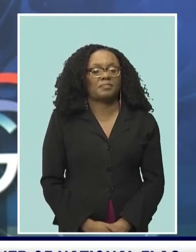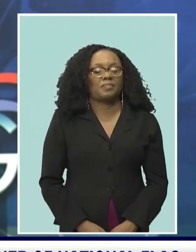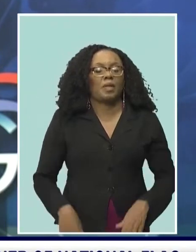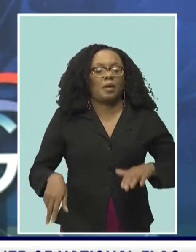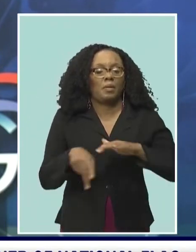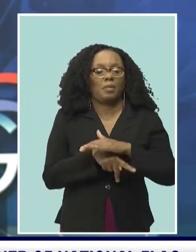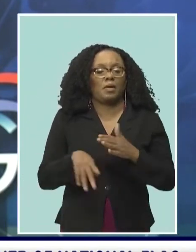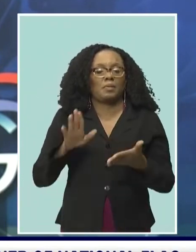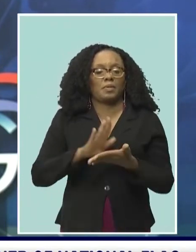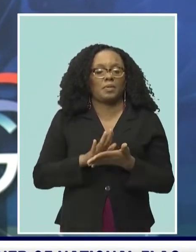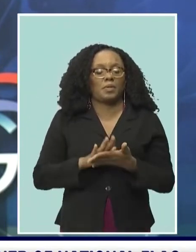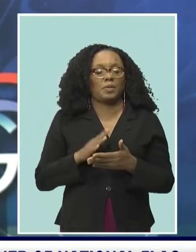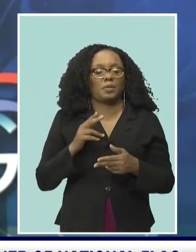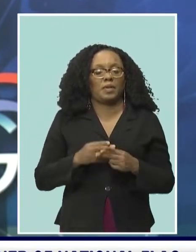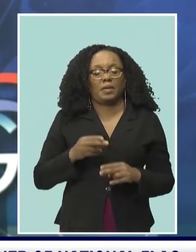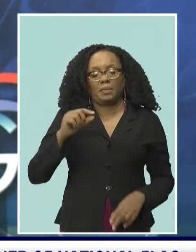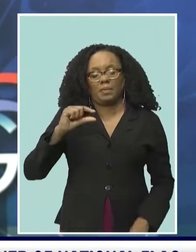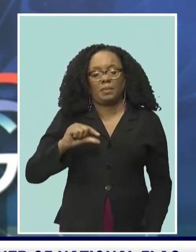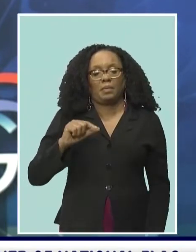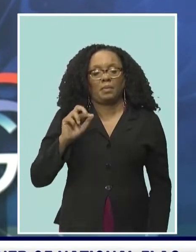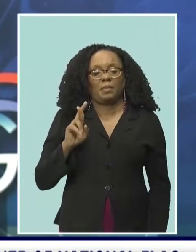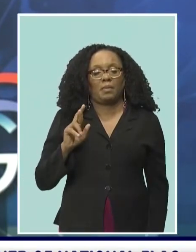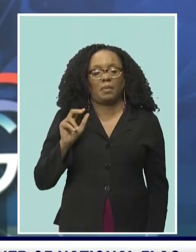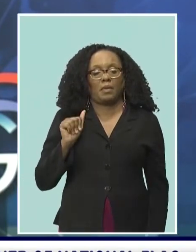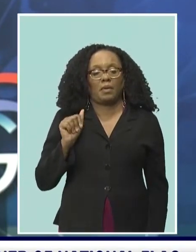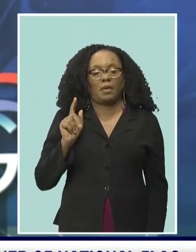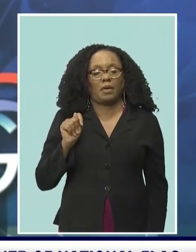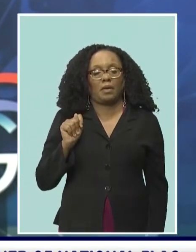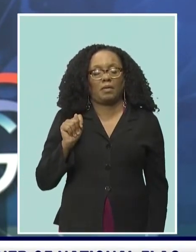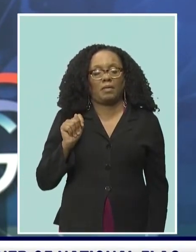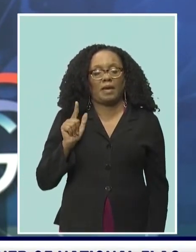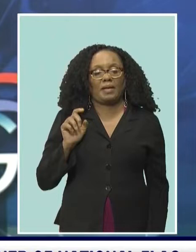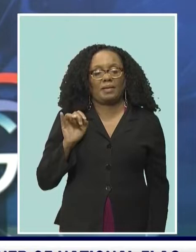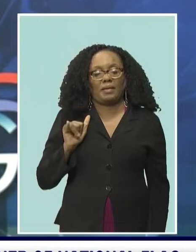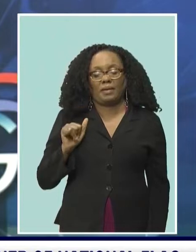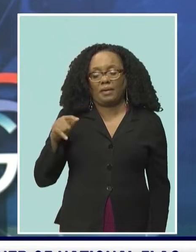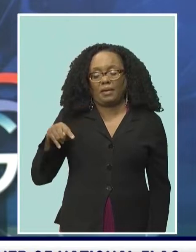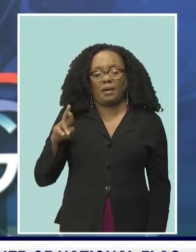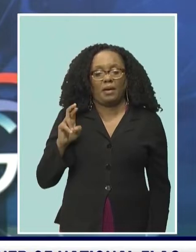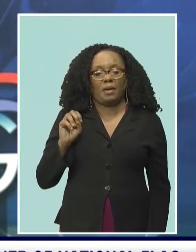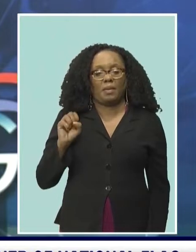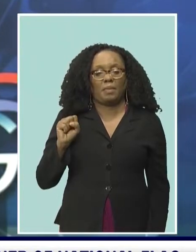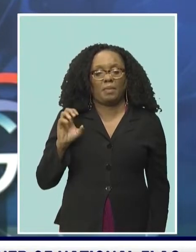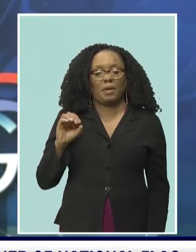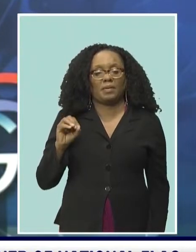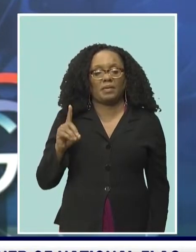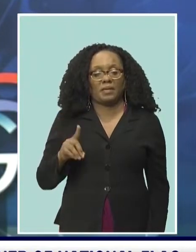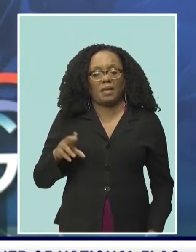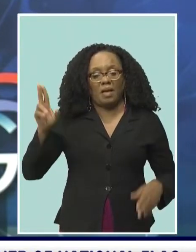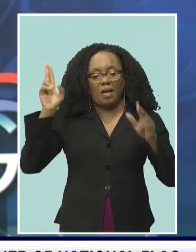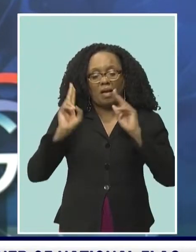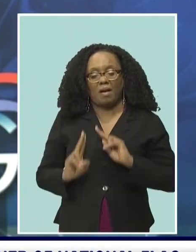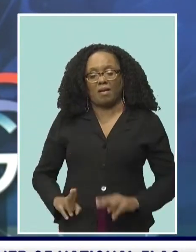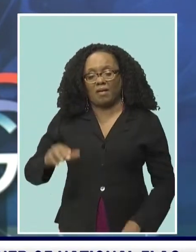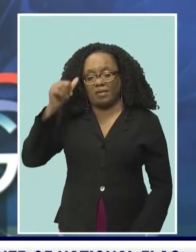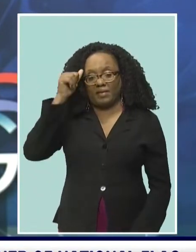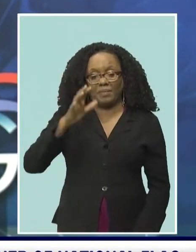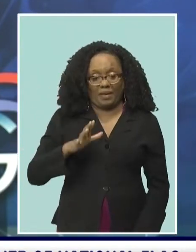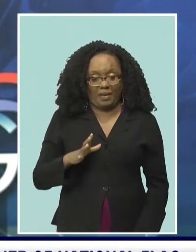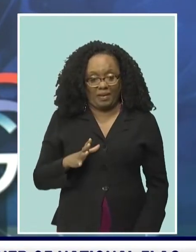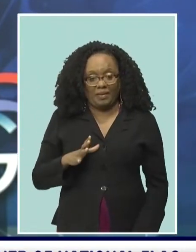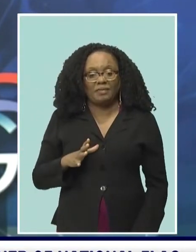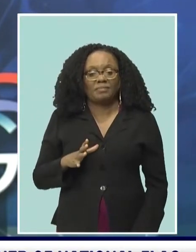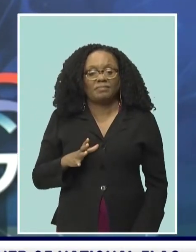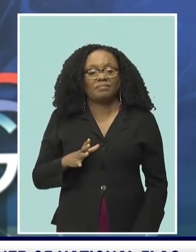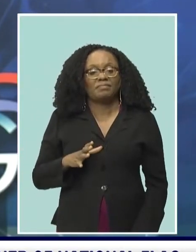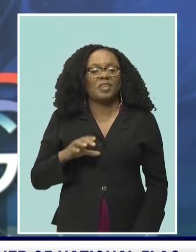Patriotism was on show at Grantley Prescott Primary as the school recognized the contributions of the man whom the school was renamed after, the late